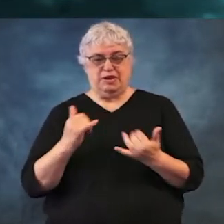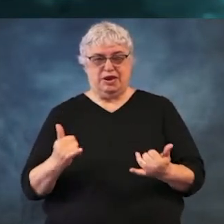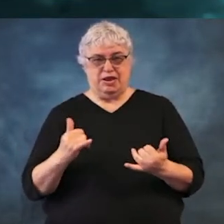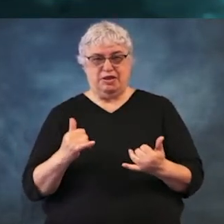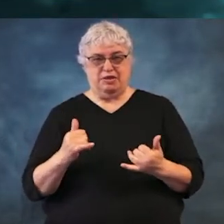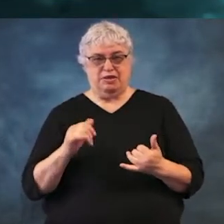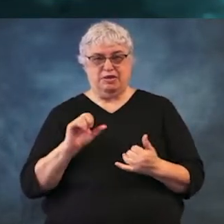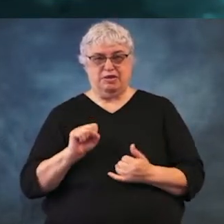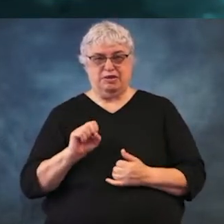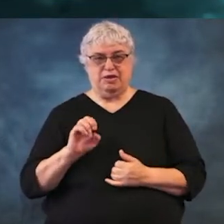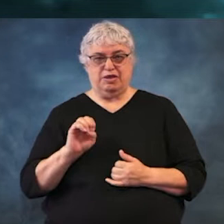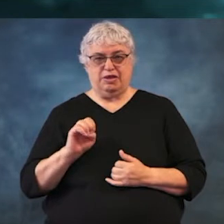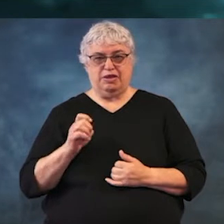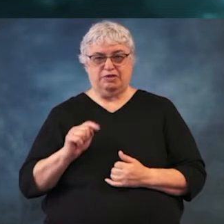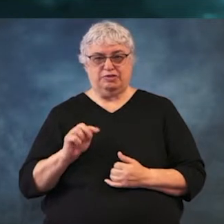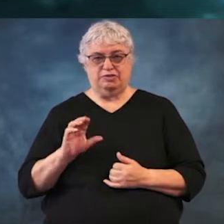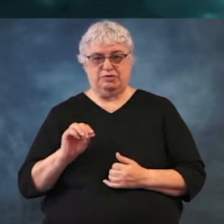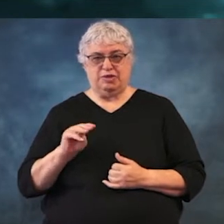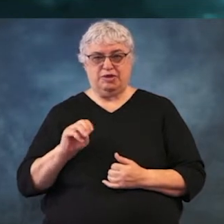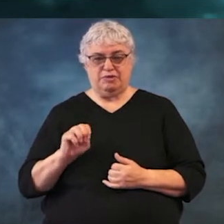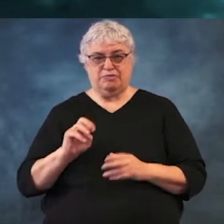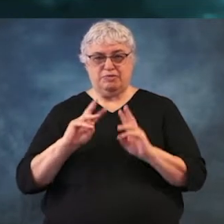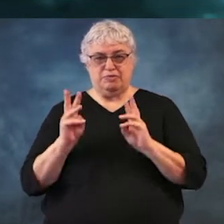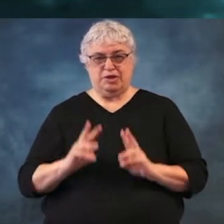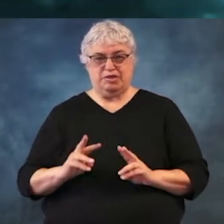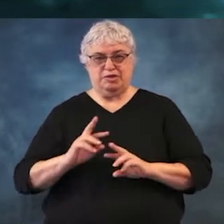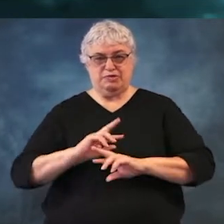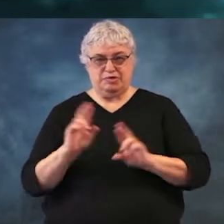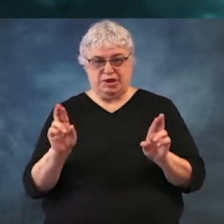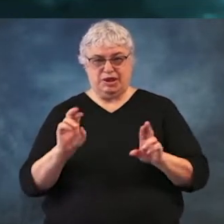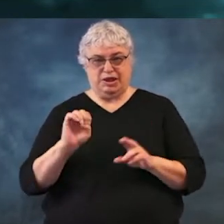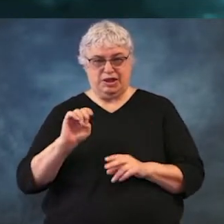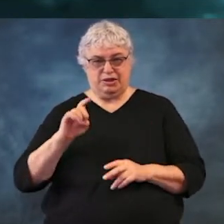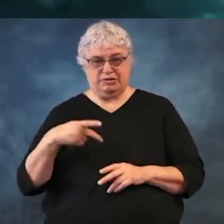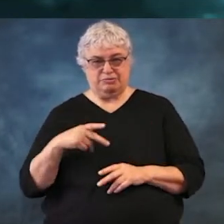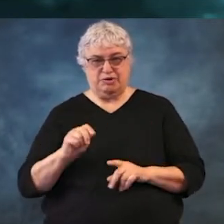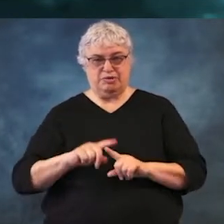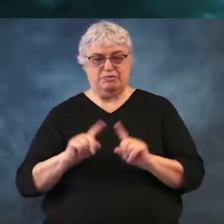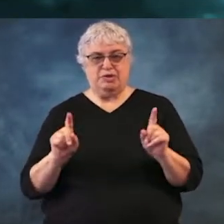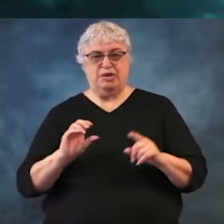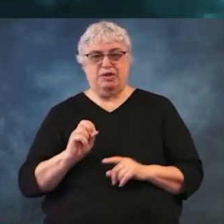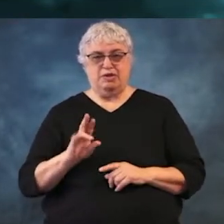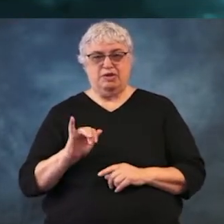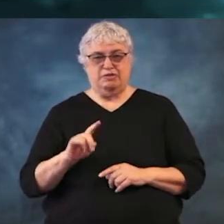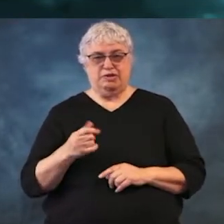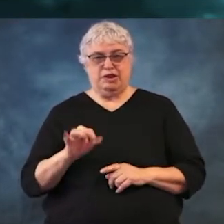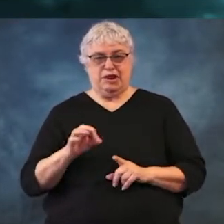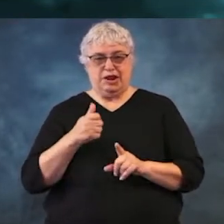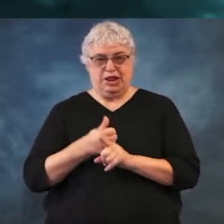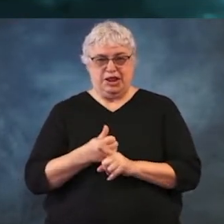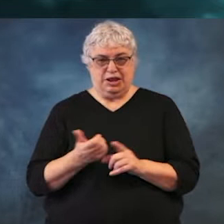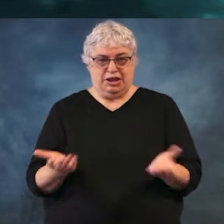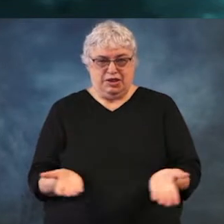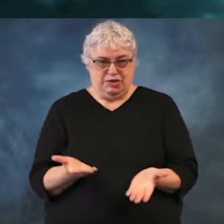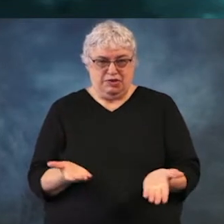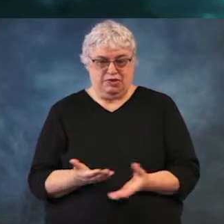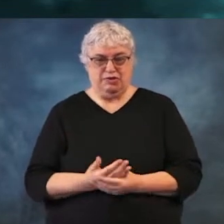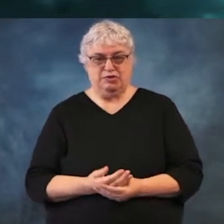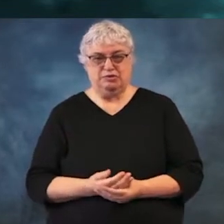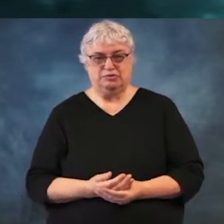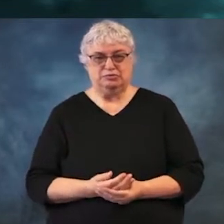Extreme Weather Ready Expo. But COVID-19 hit our region